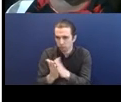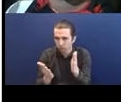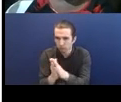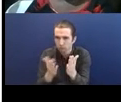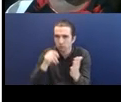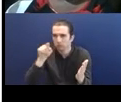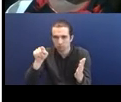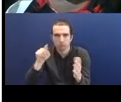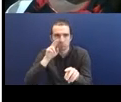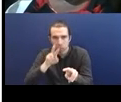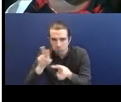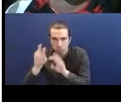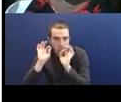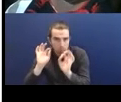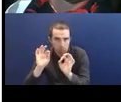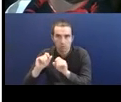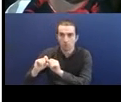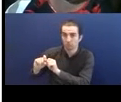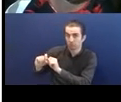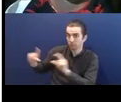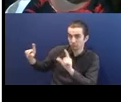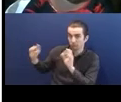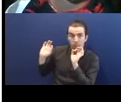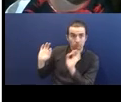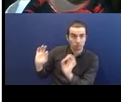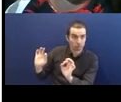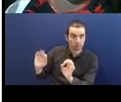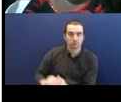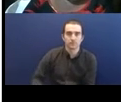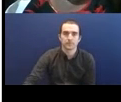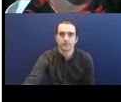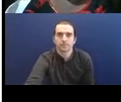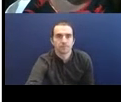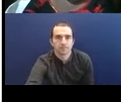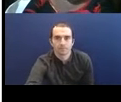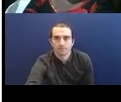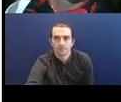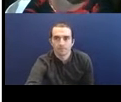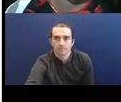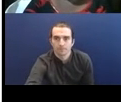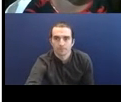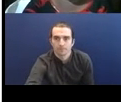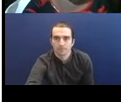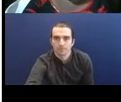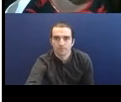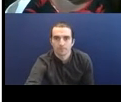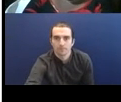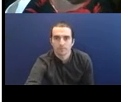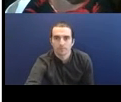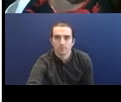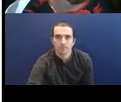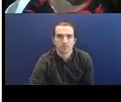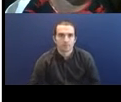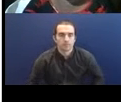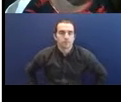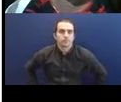films, and presentation. Sarah. Thank you, Richard. How everybody, and I want